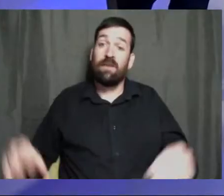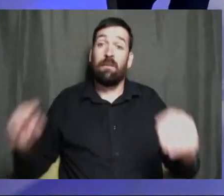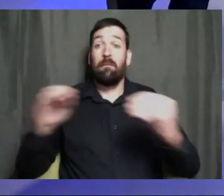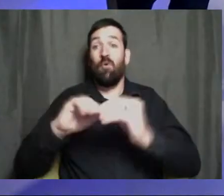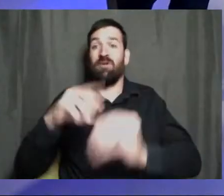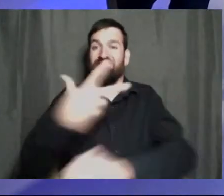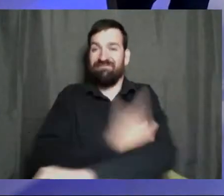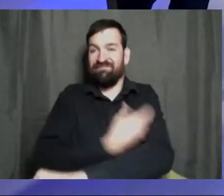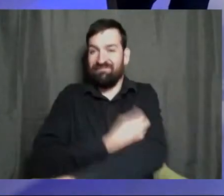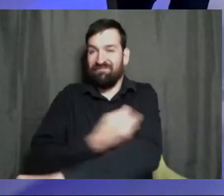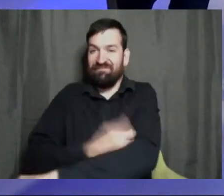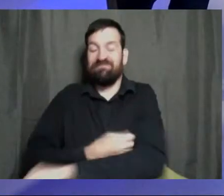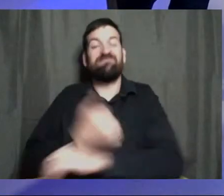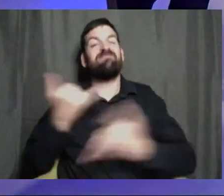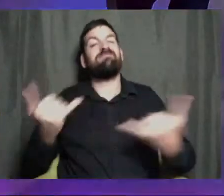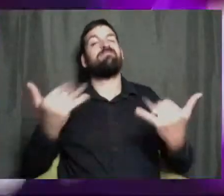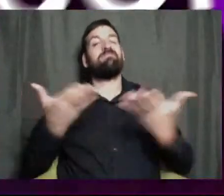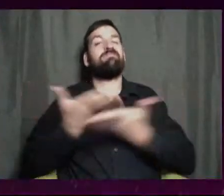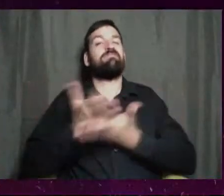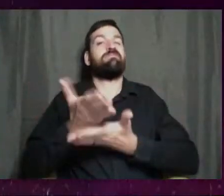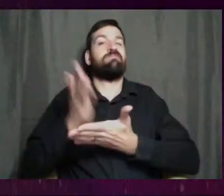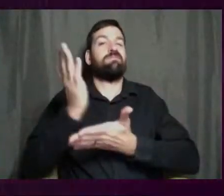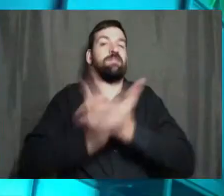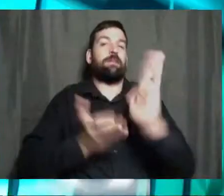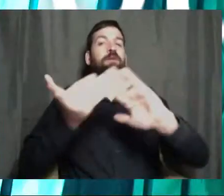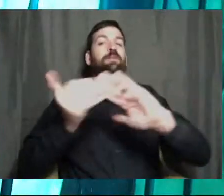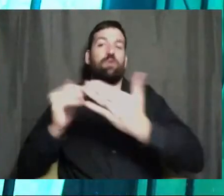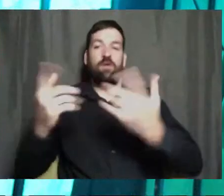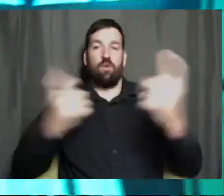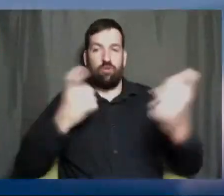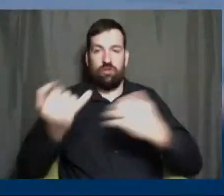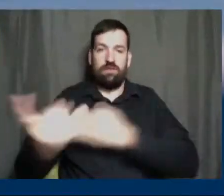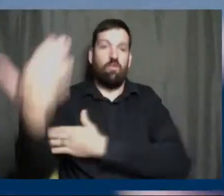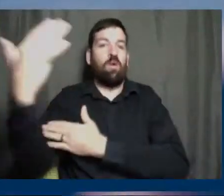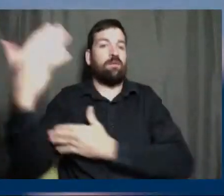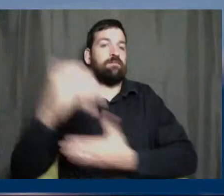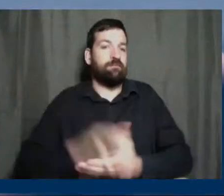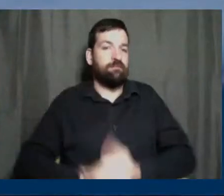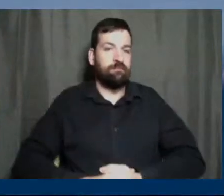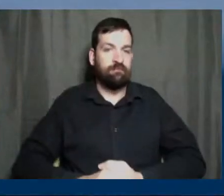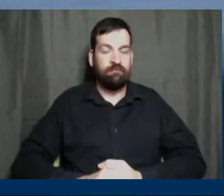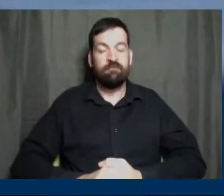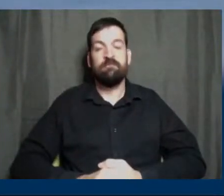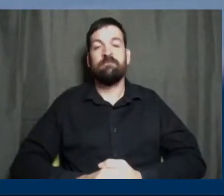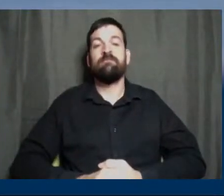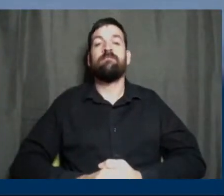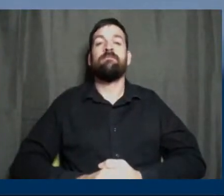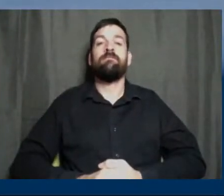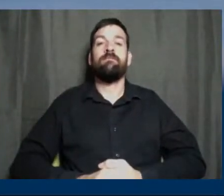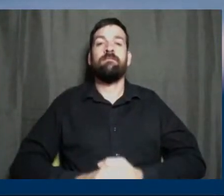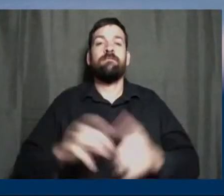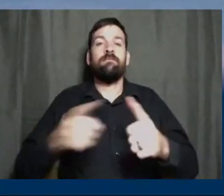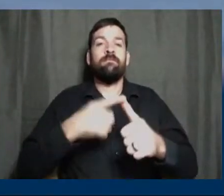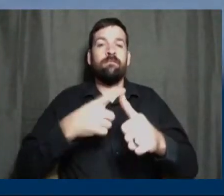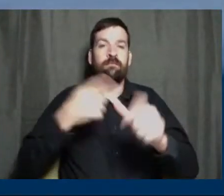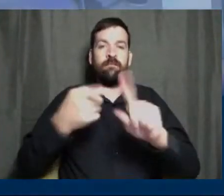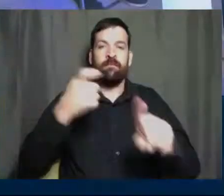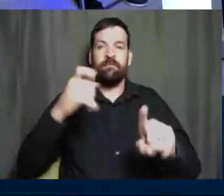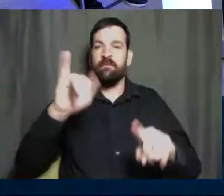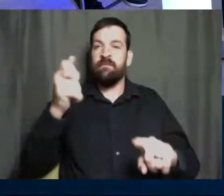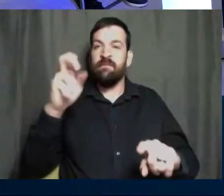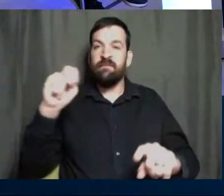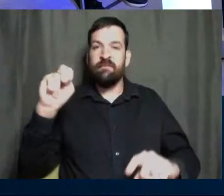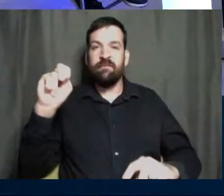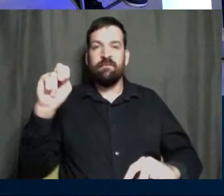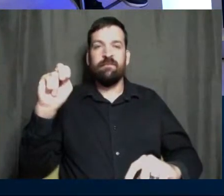right, let's get to some community questions this morning. And the first one is from Joanne. Dr. Hawkinson, should